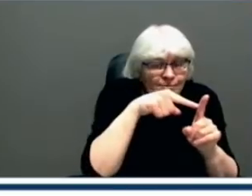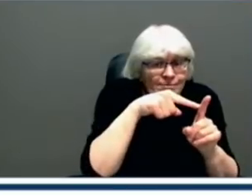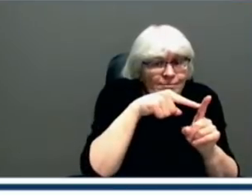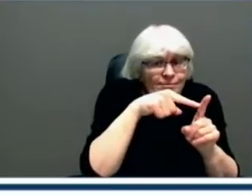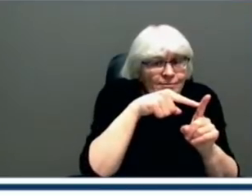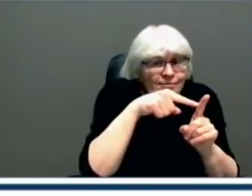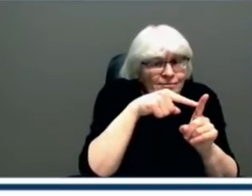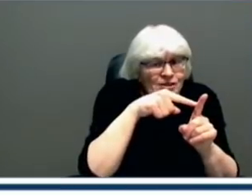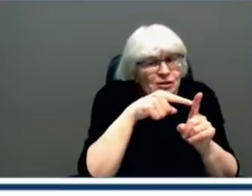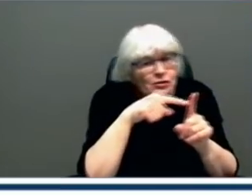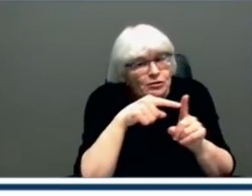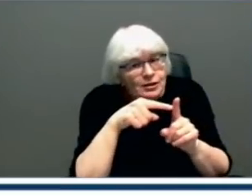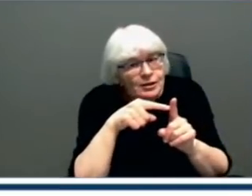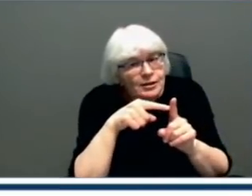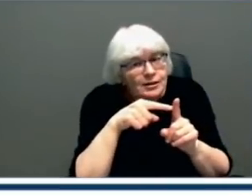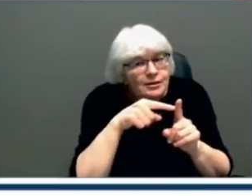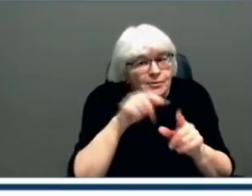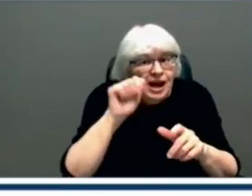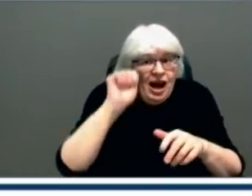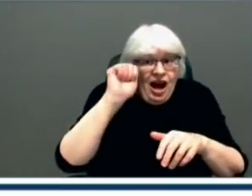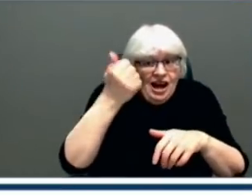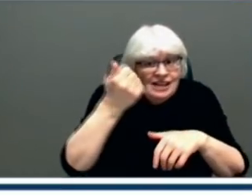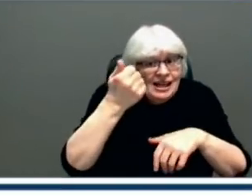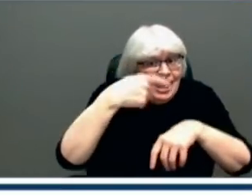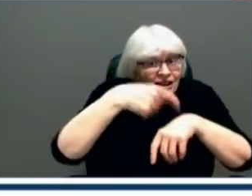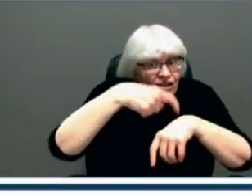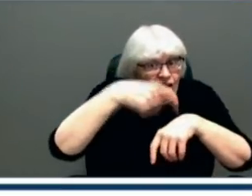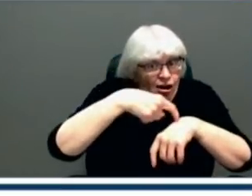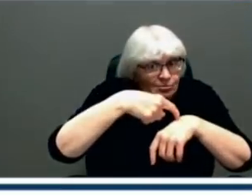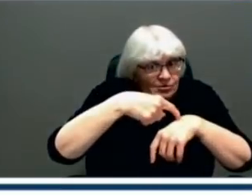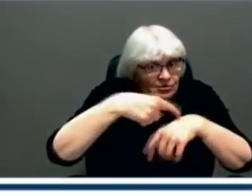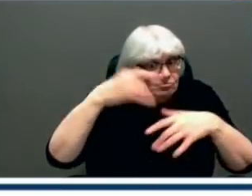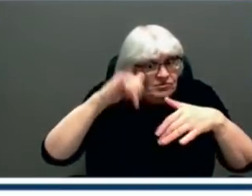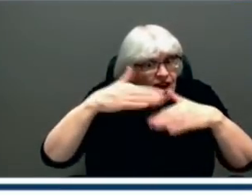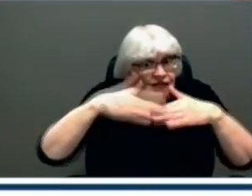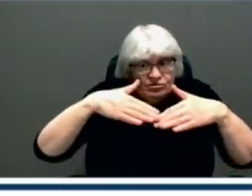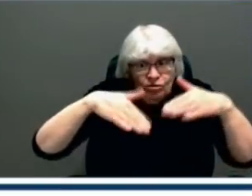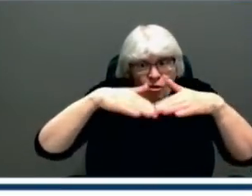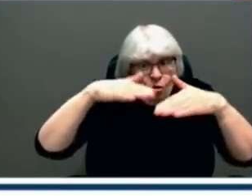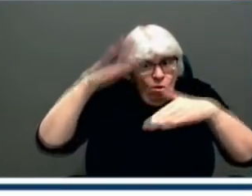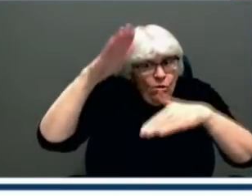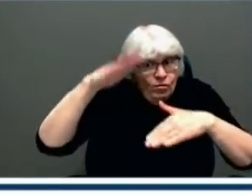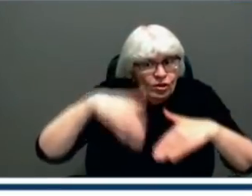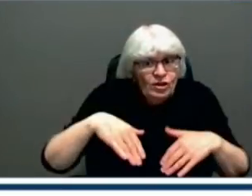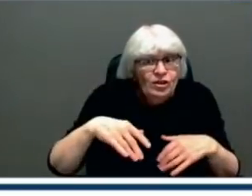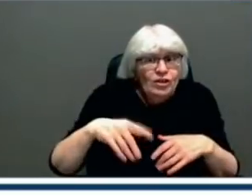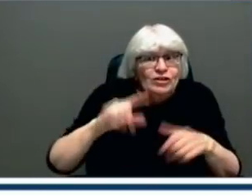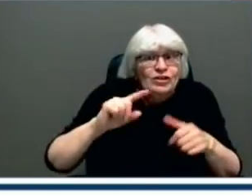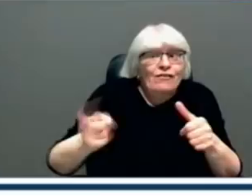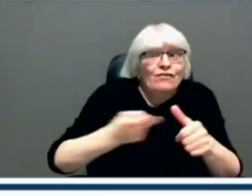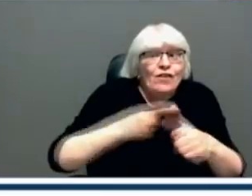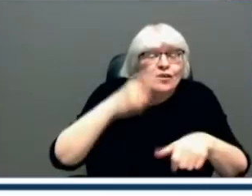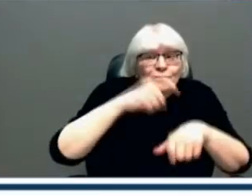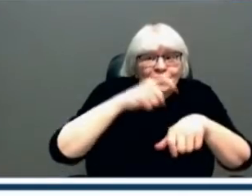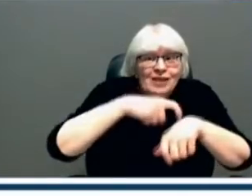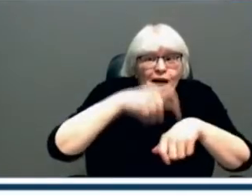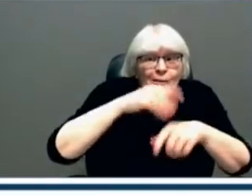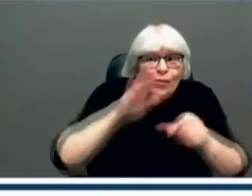times lower than it was in the first wave. And then of course the death rates, which we look